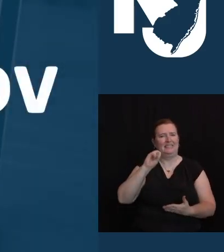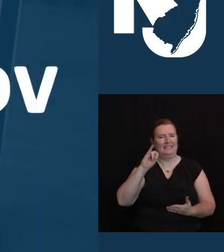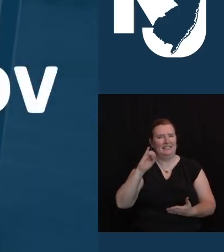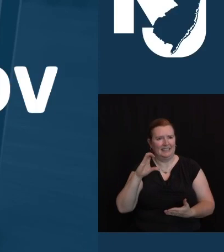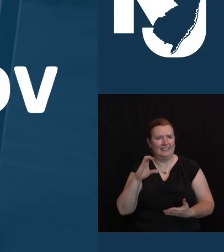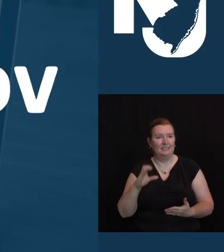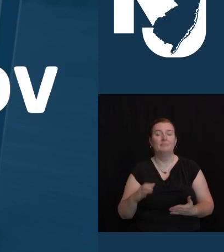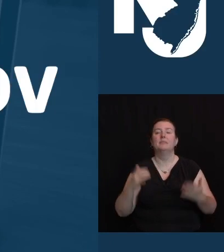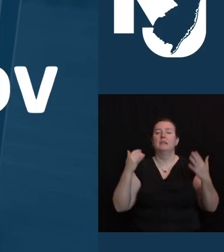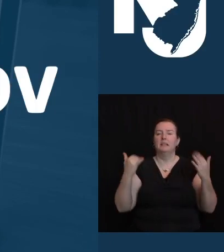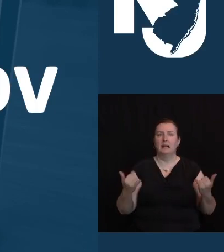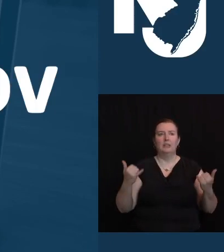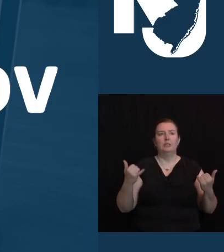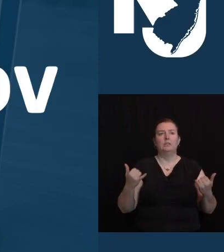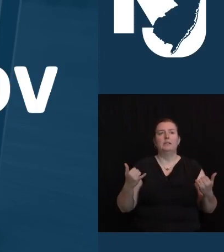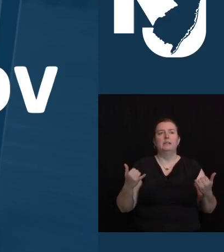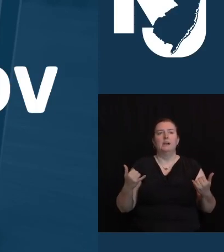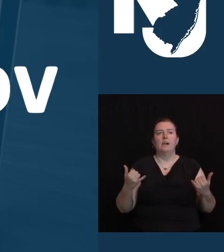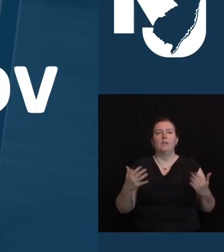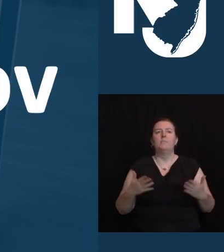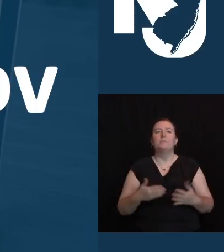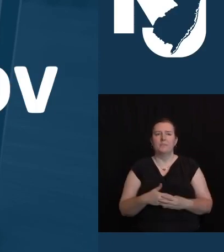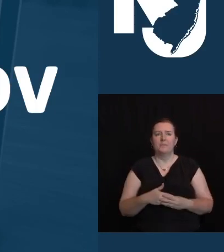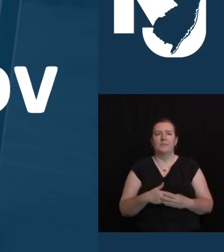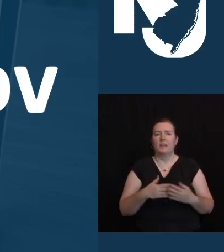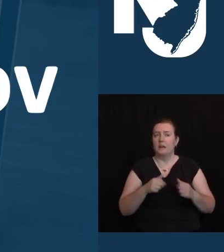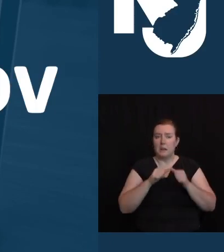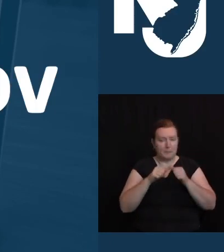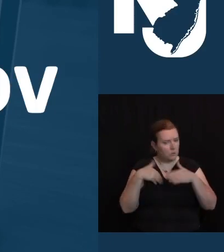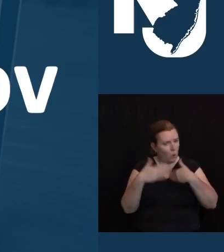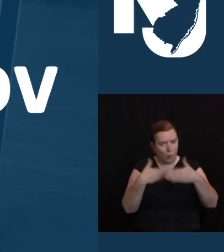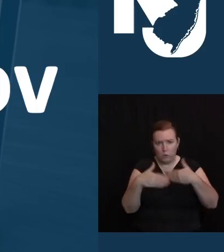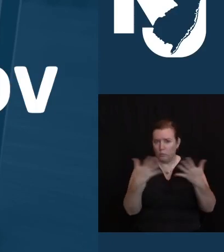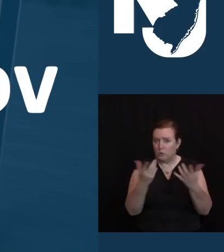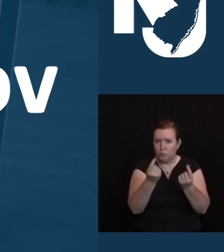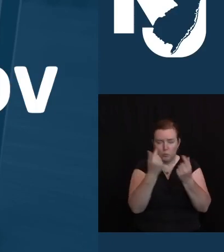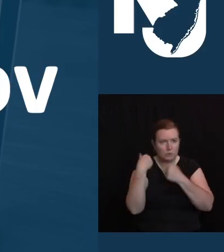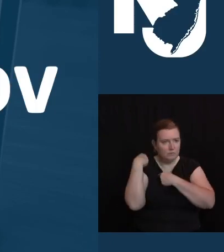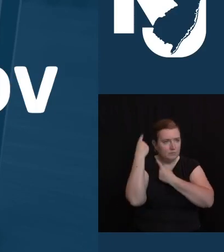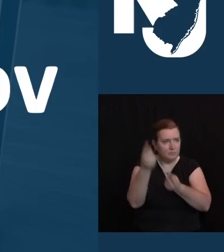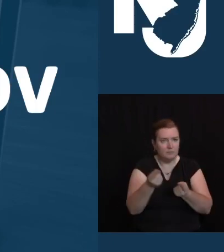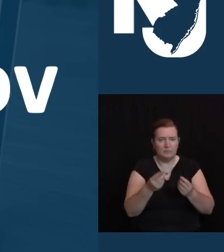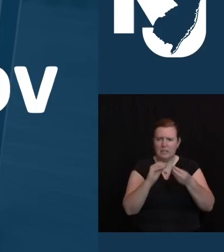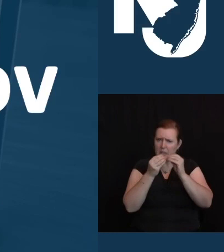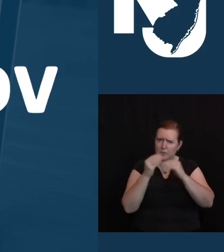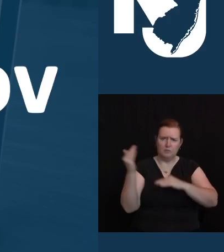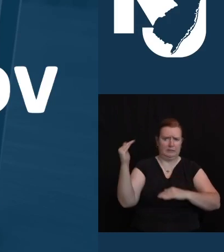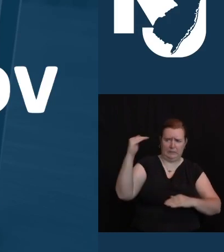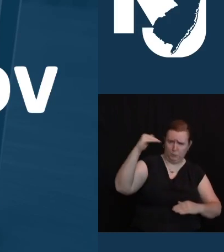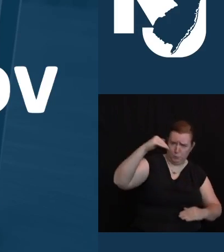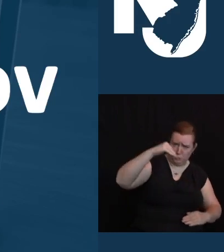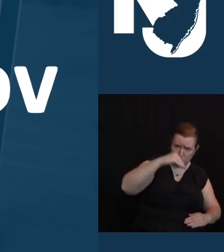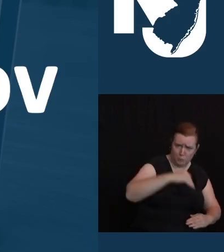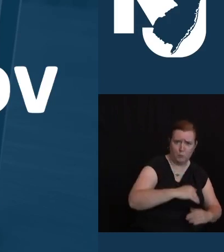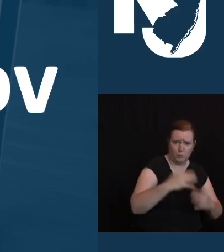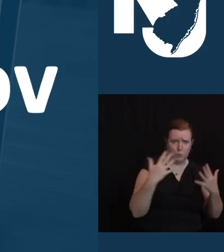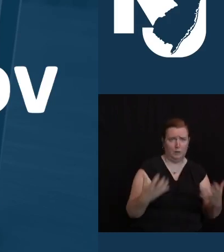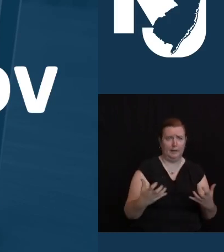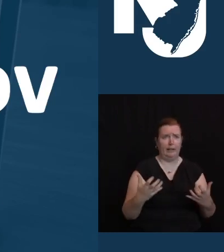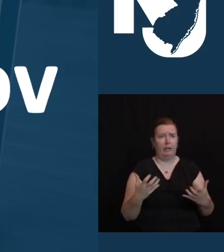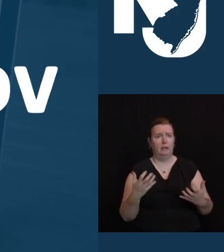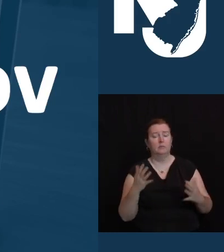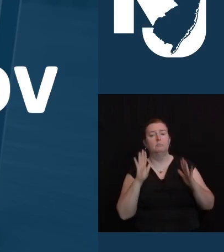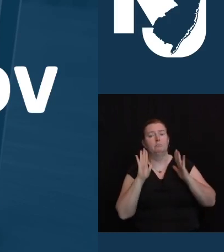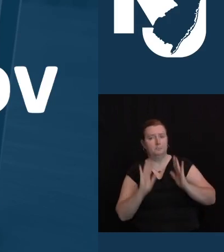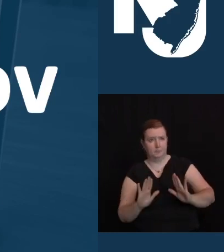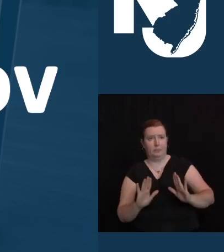So again, everyone, let's keep up everything we have been doing, and let's drive our numbers down. I would be remiss if I did not mention that the love of